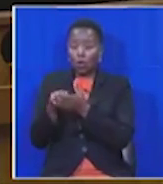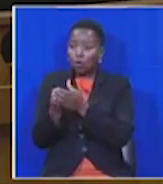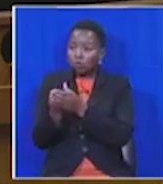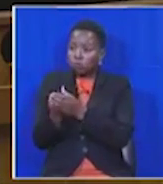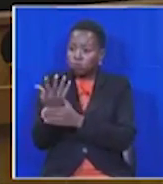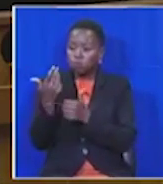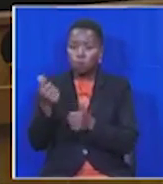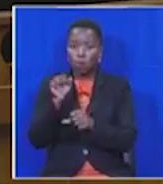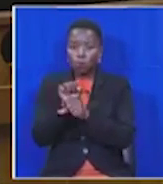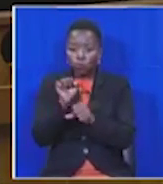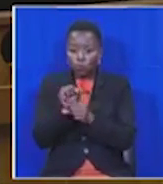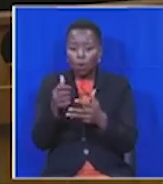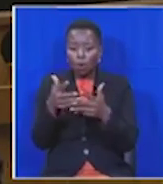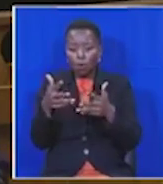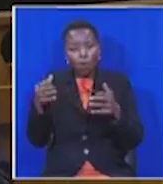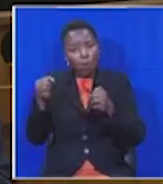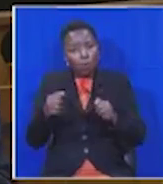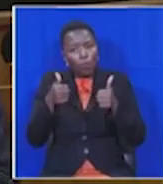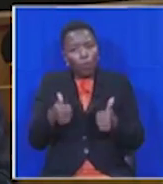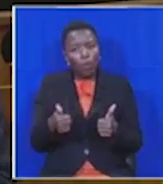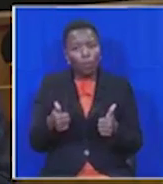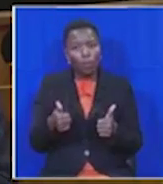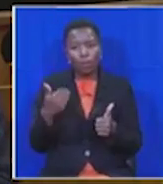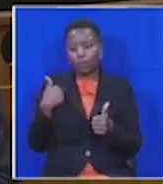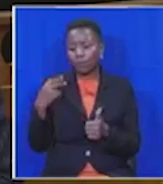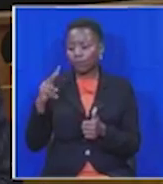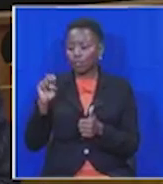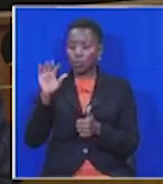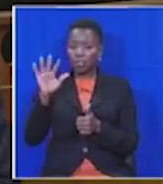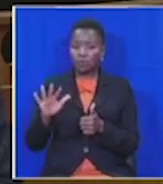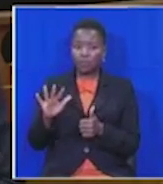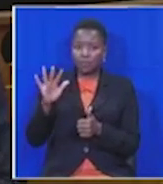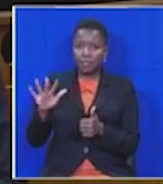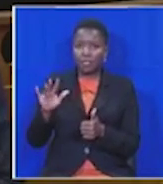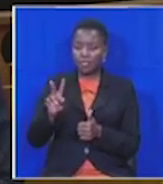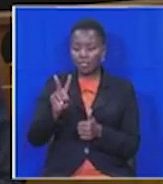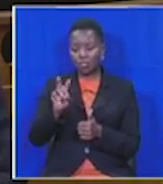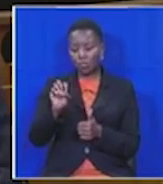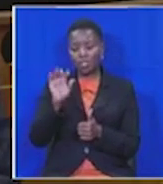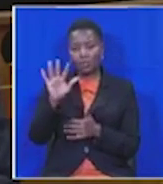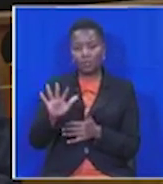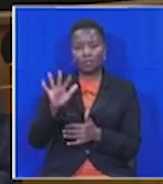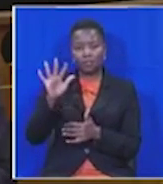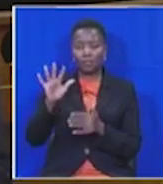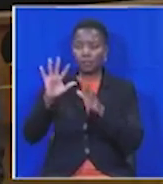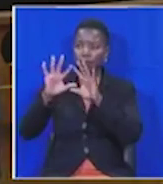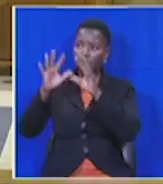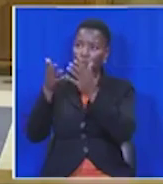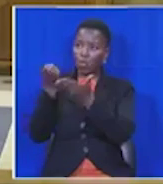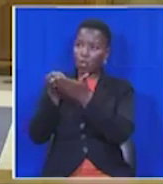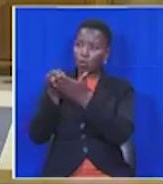unemployment is much, much lower. In 2015, In 2015, while the economy just grew